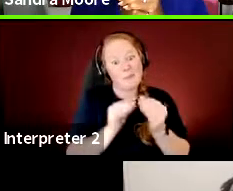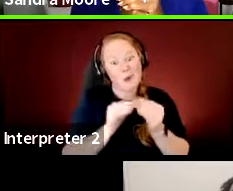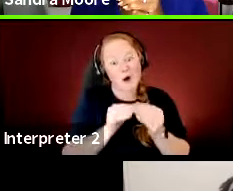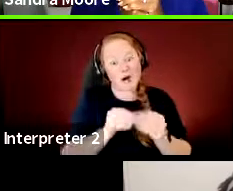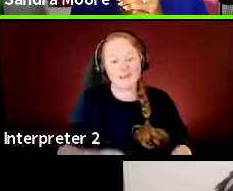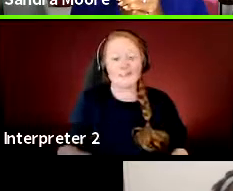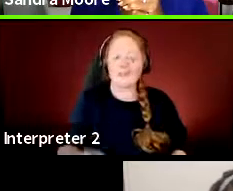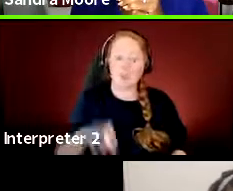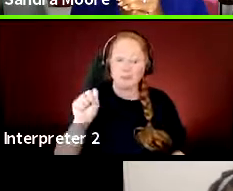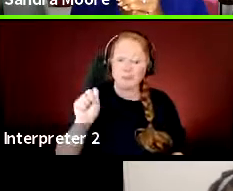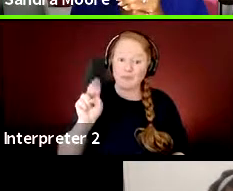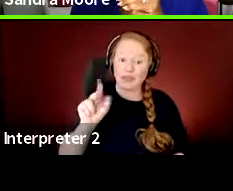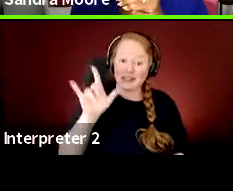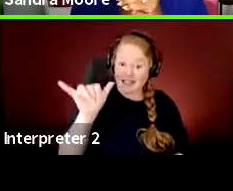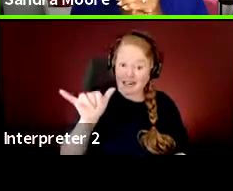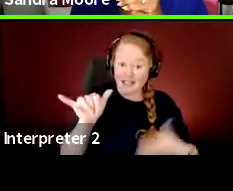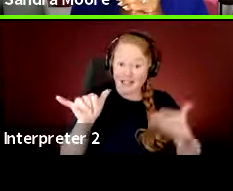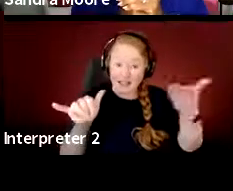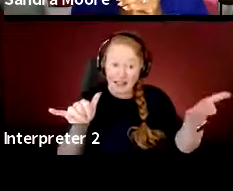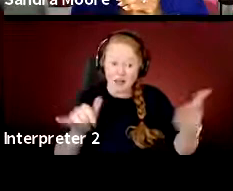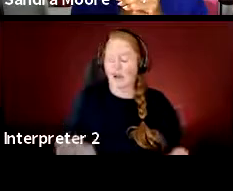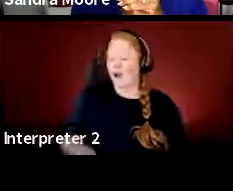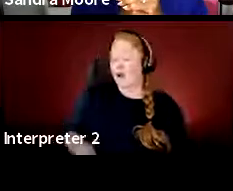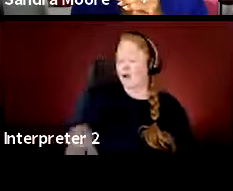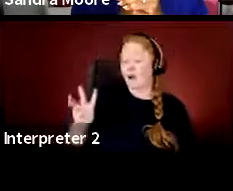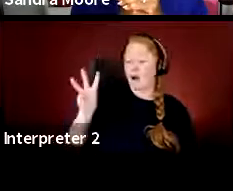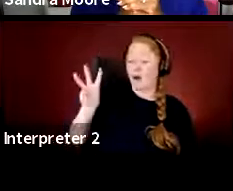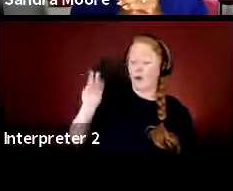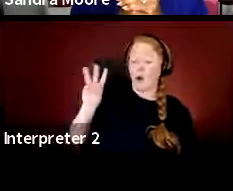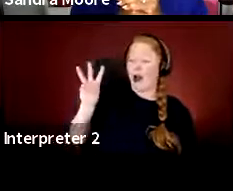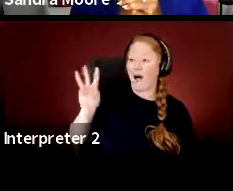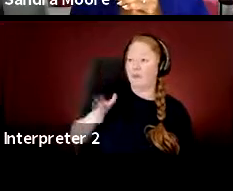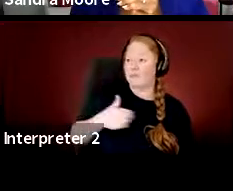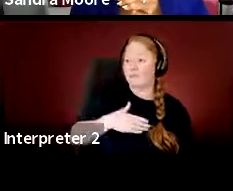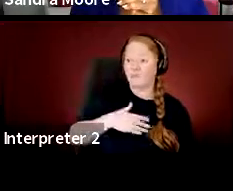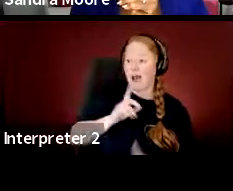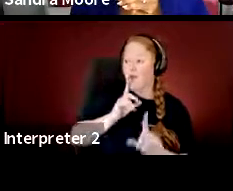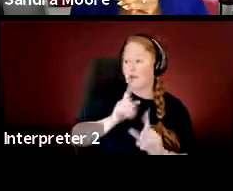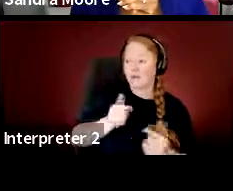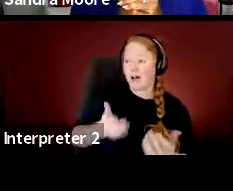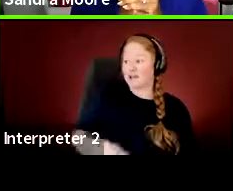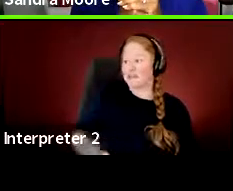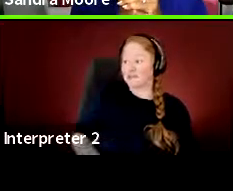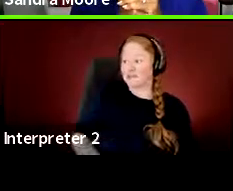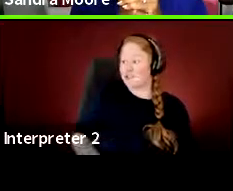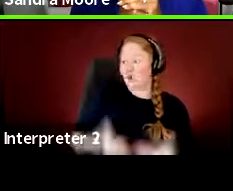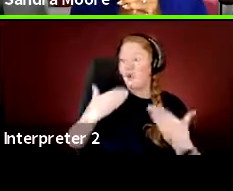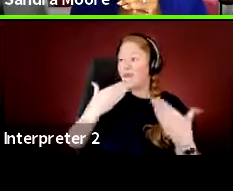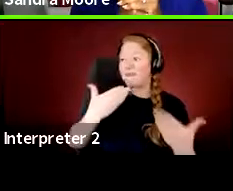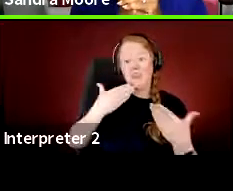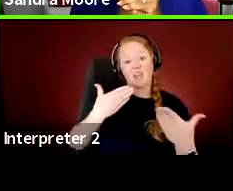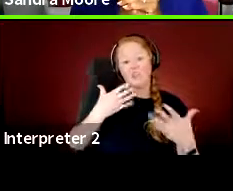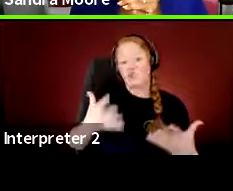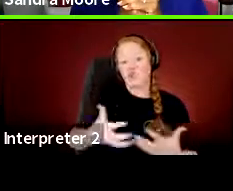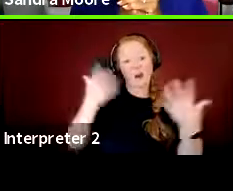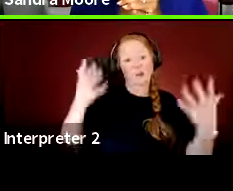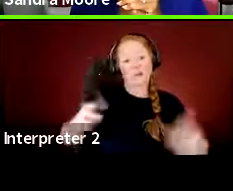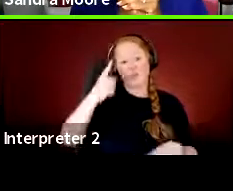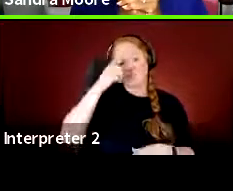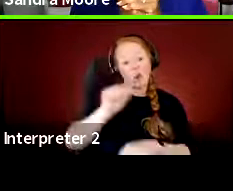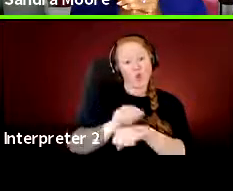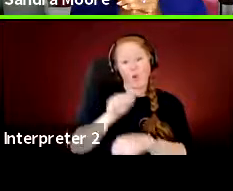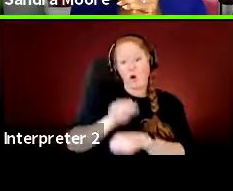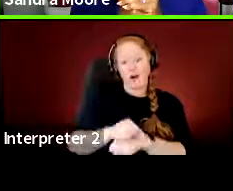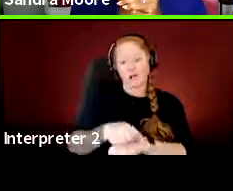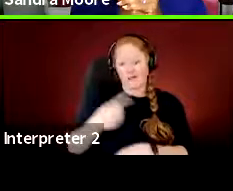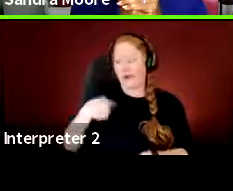Wow. That's my response. Thank you all very, very much for the work. We're hard at it,